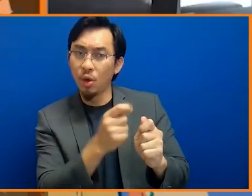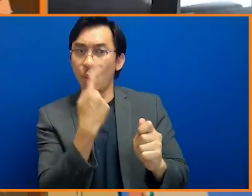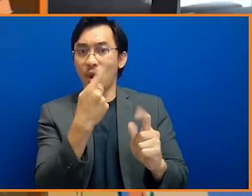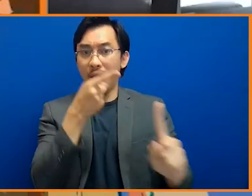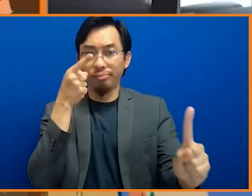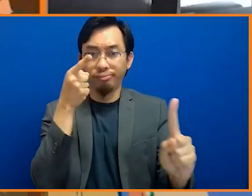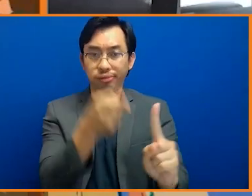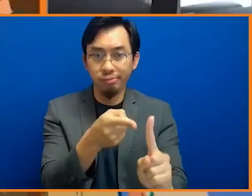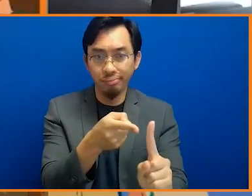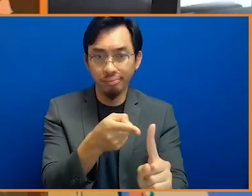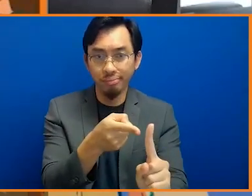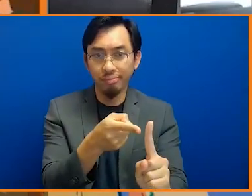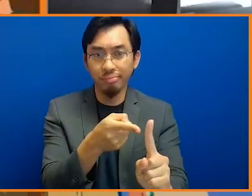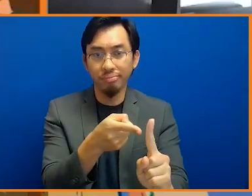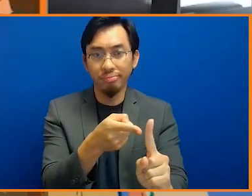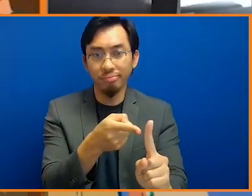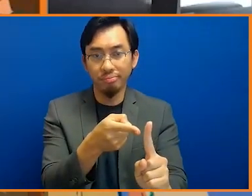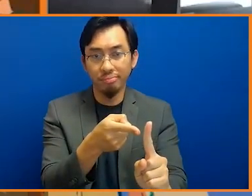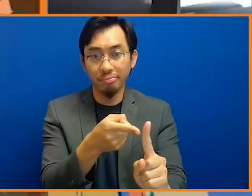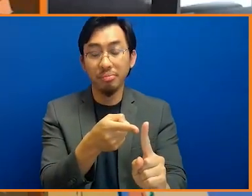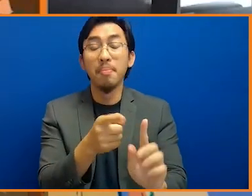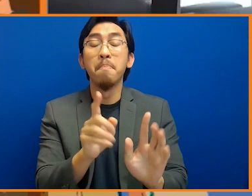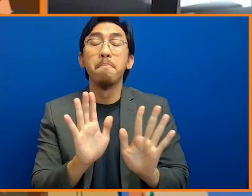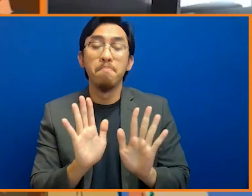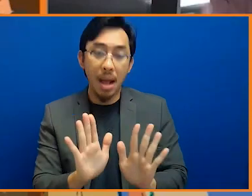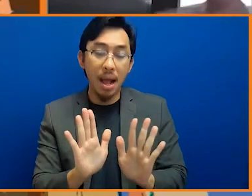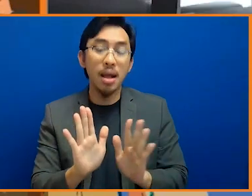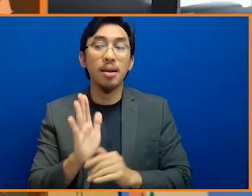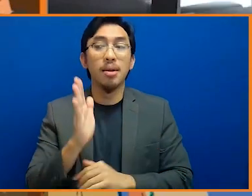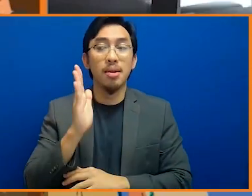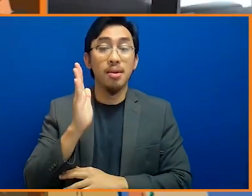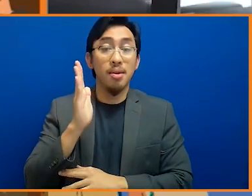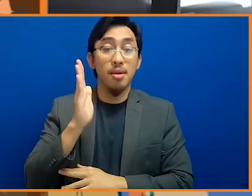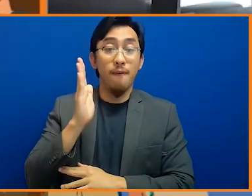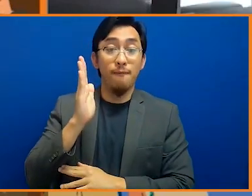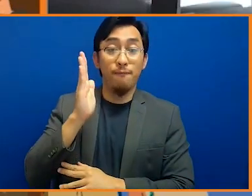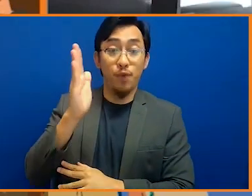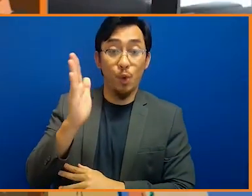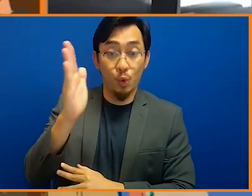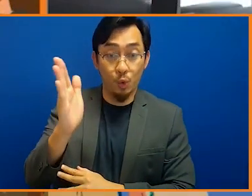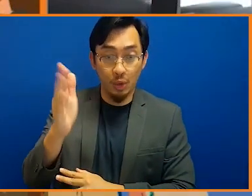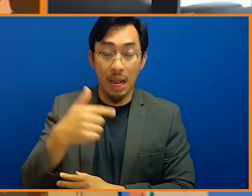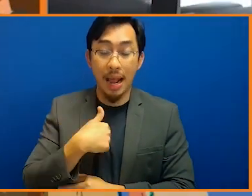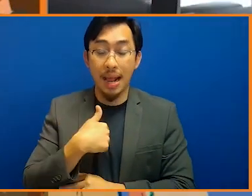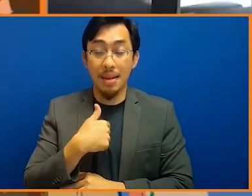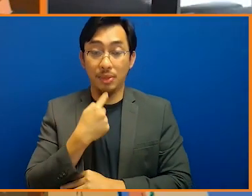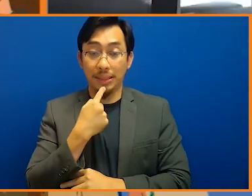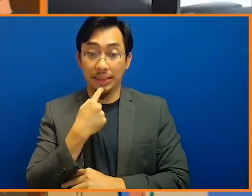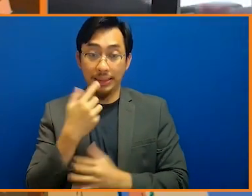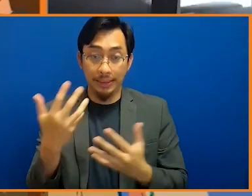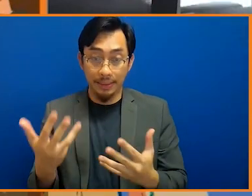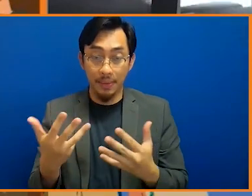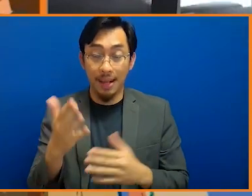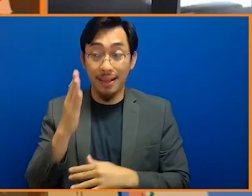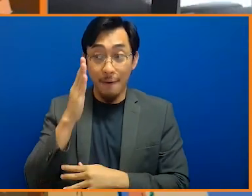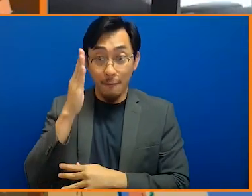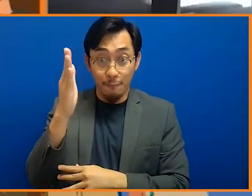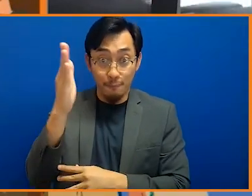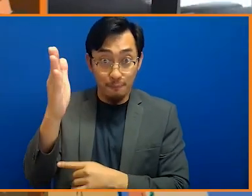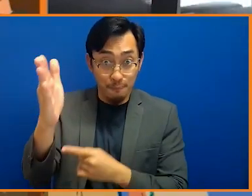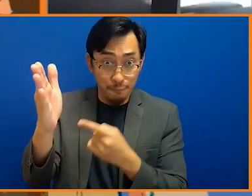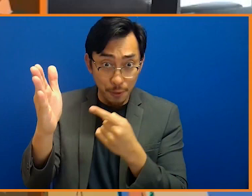purpose building. Um, but in the future, my point is that in the